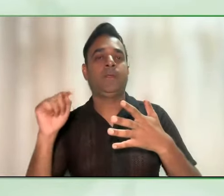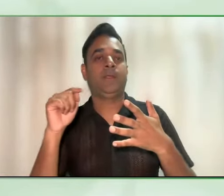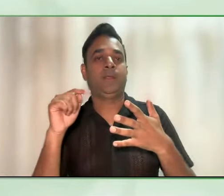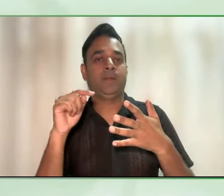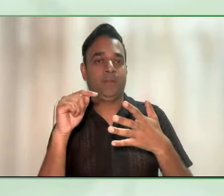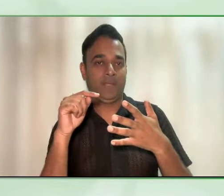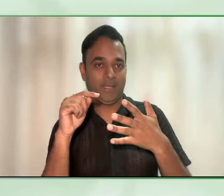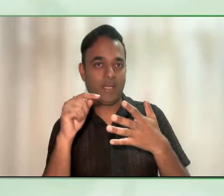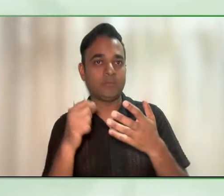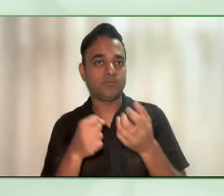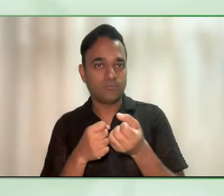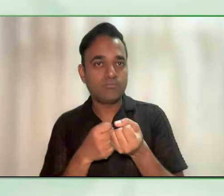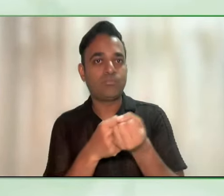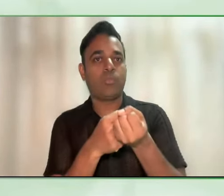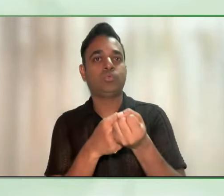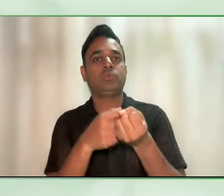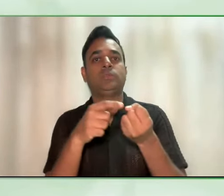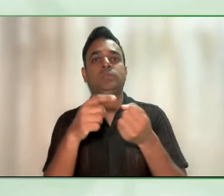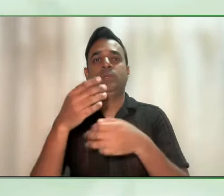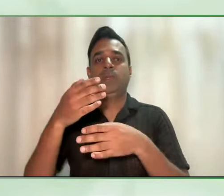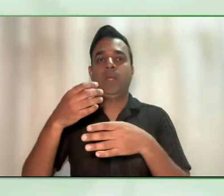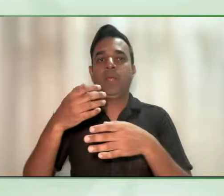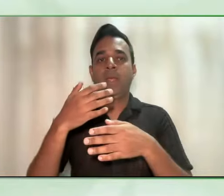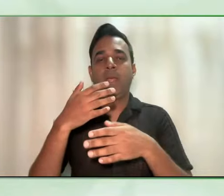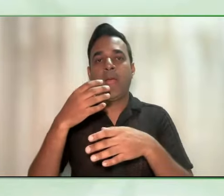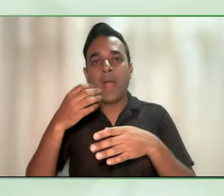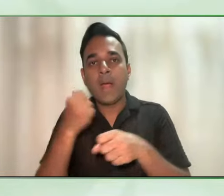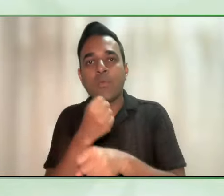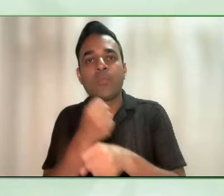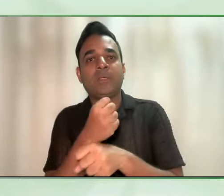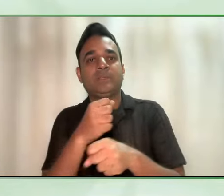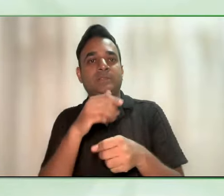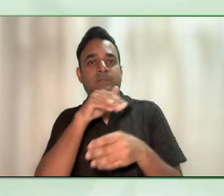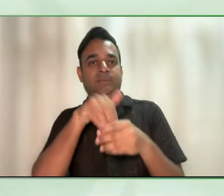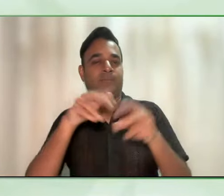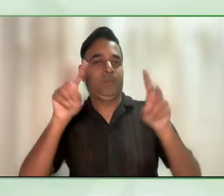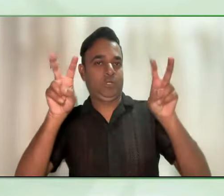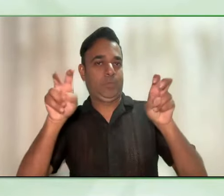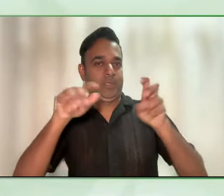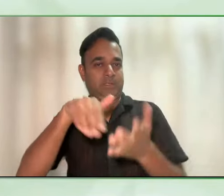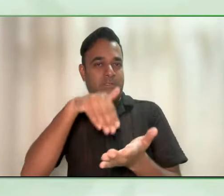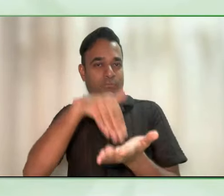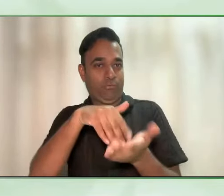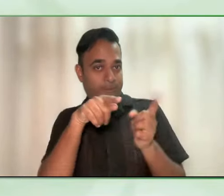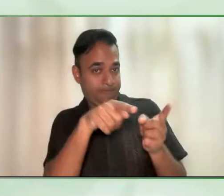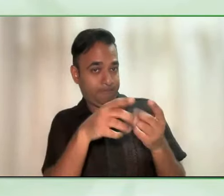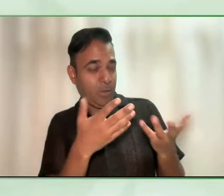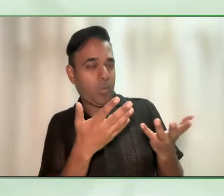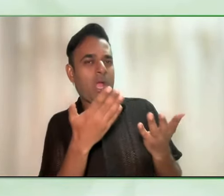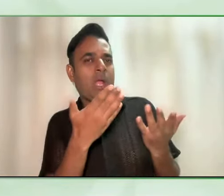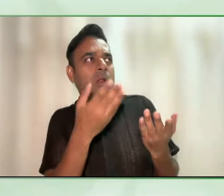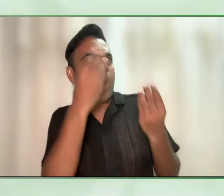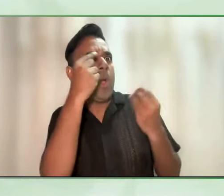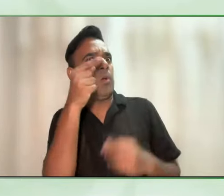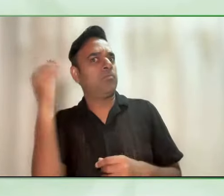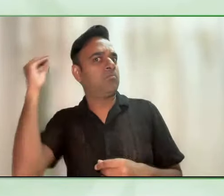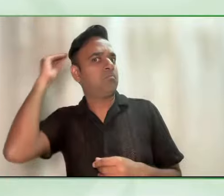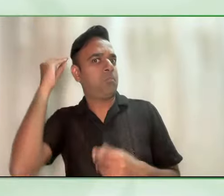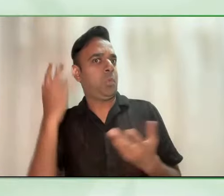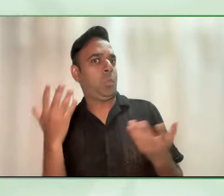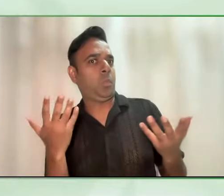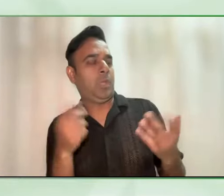we have found greater employability results in the situation where the job coach is provided within an